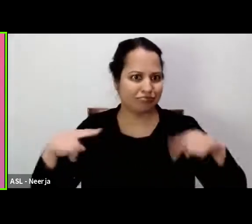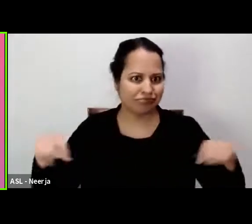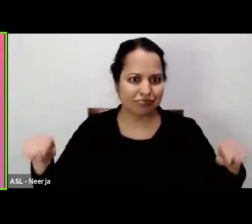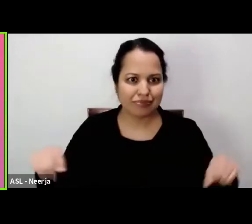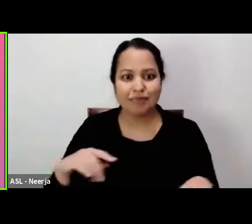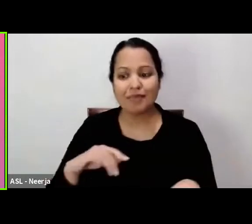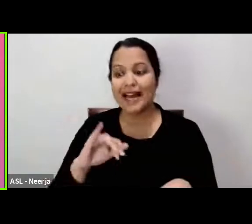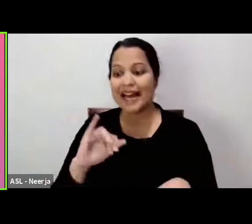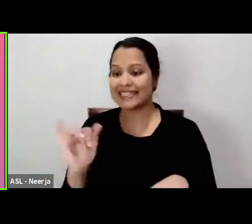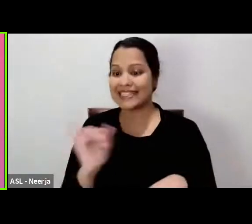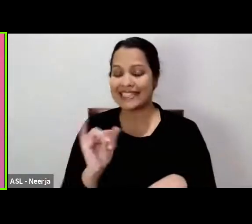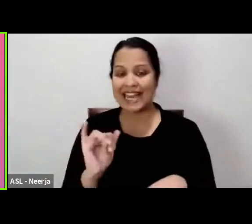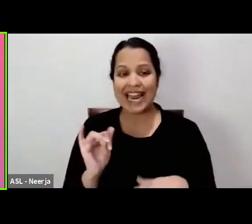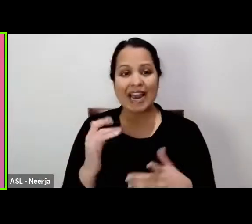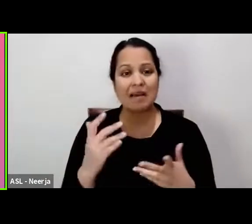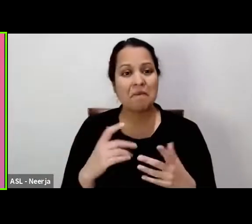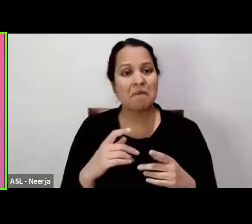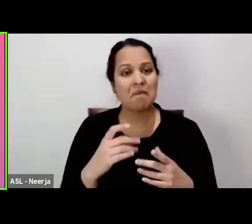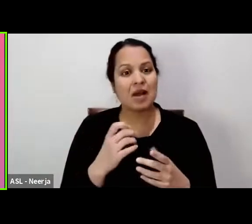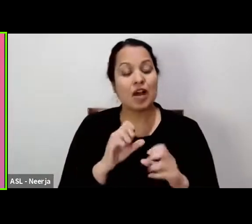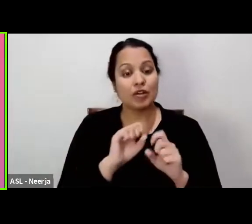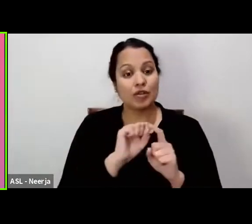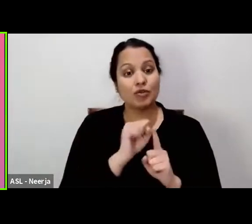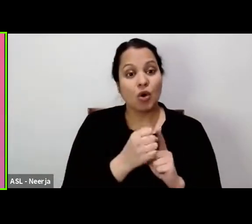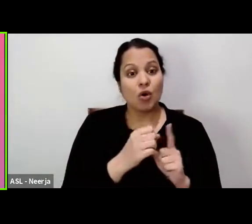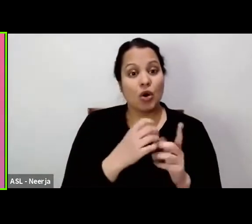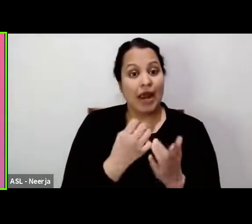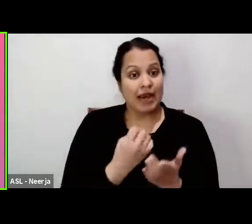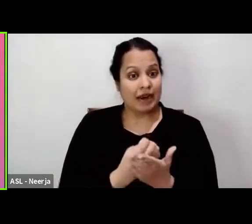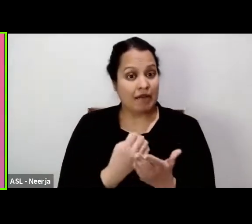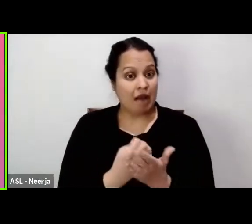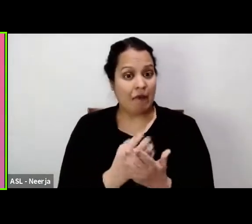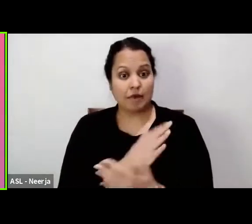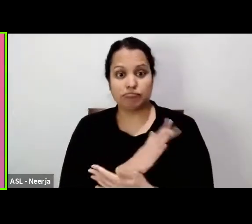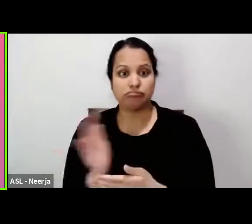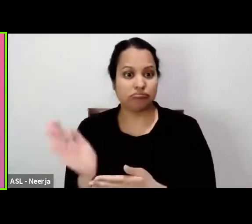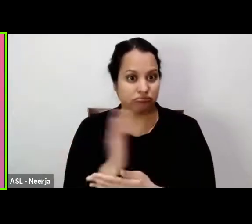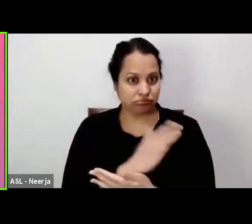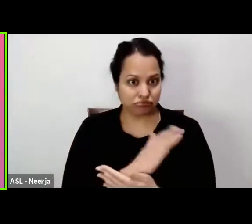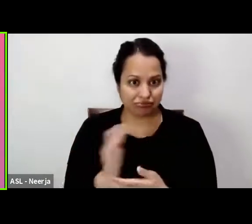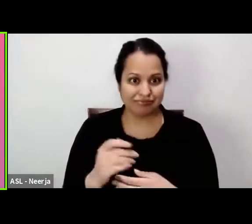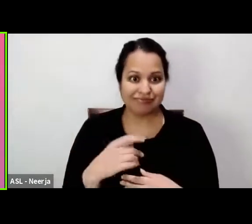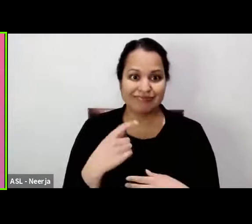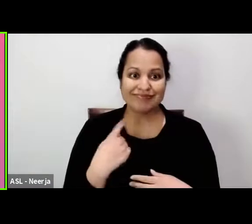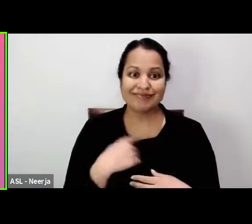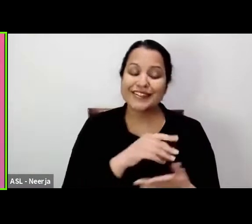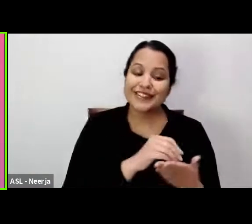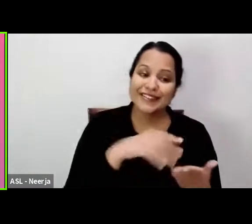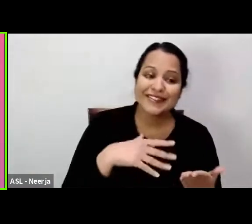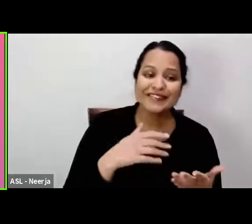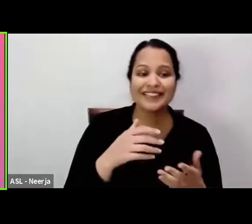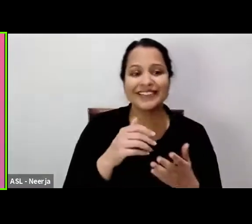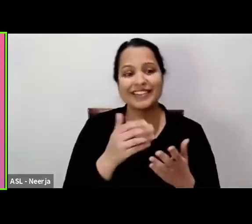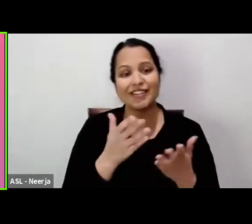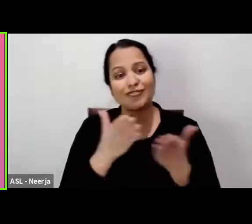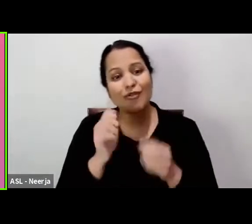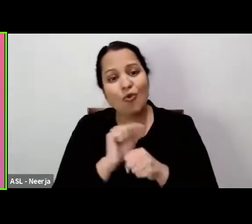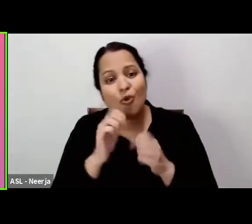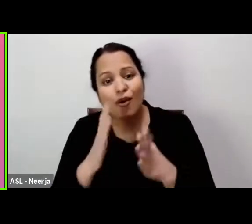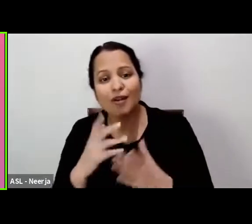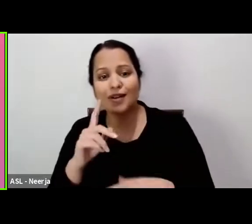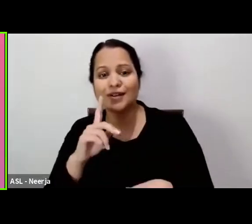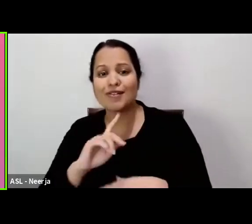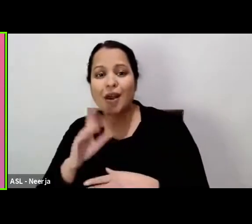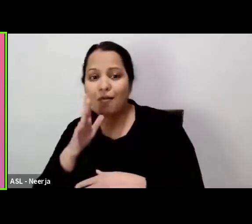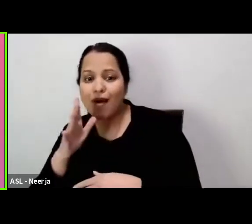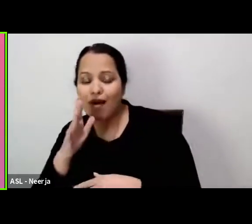across the socio-economic spectrums. We are students, service workers, single mothers,